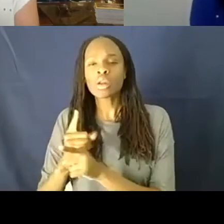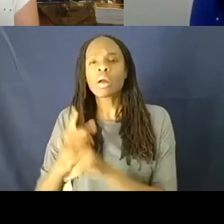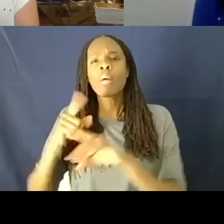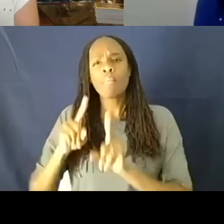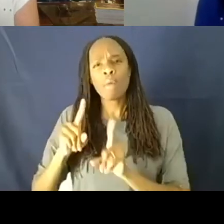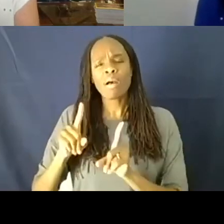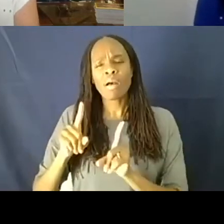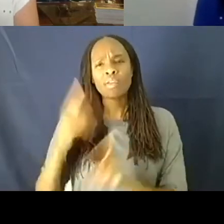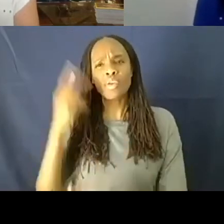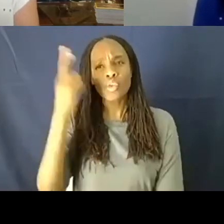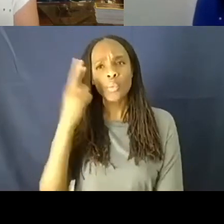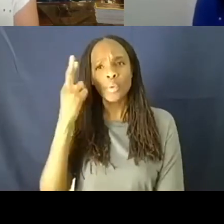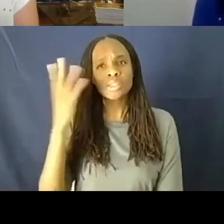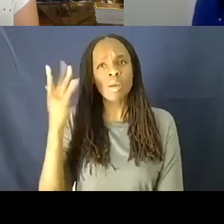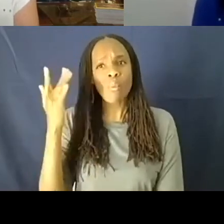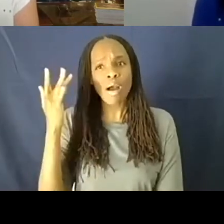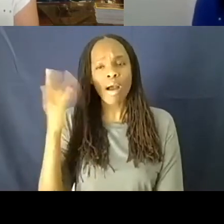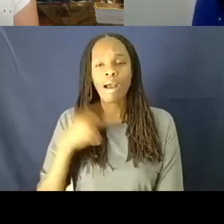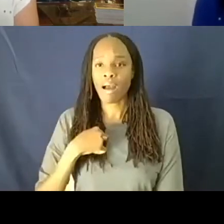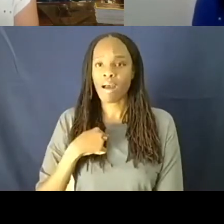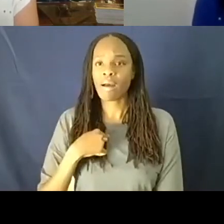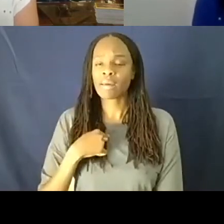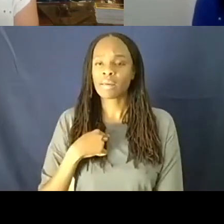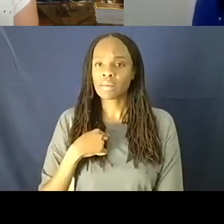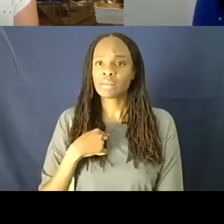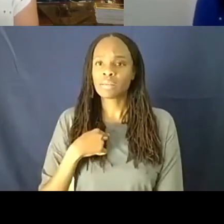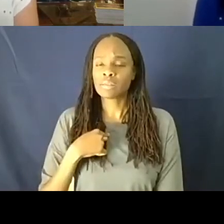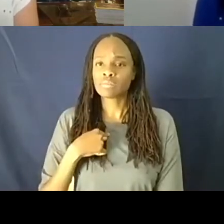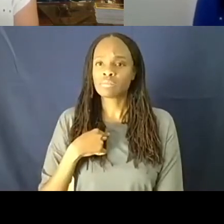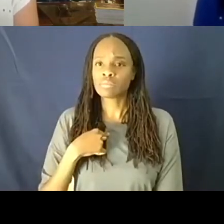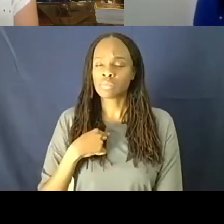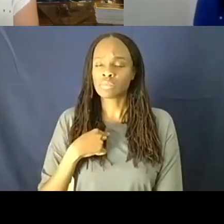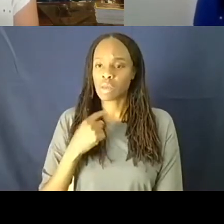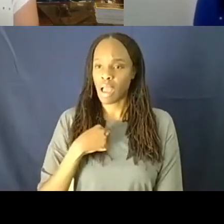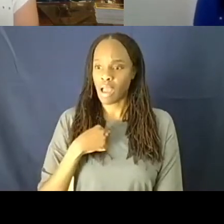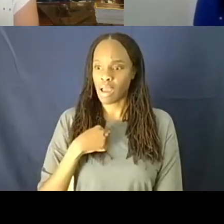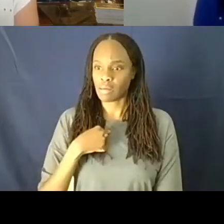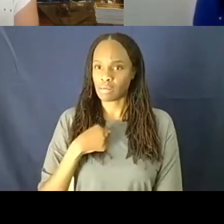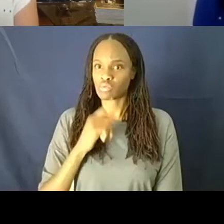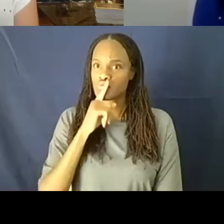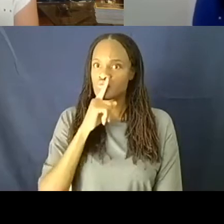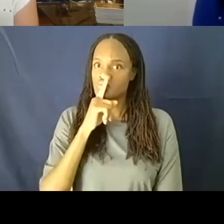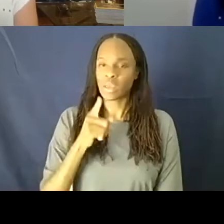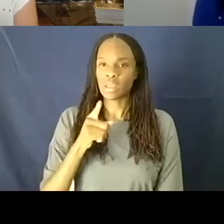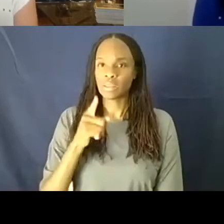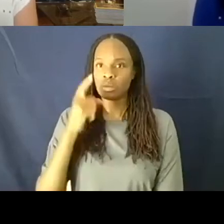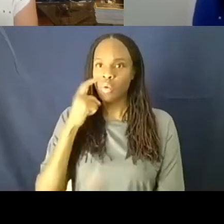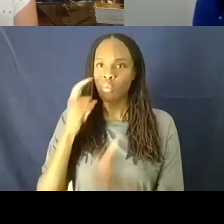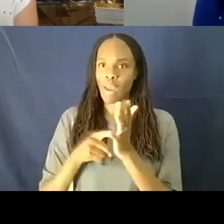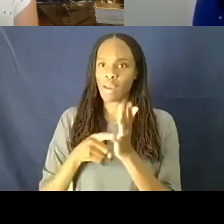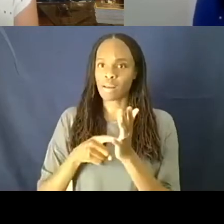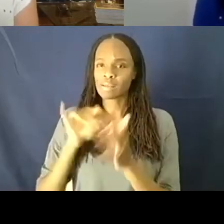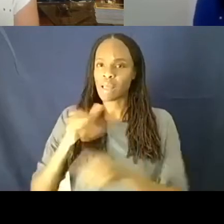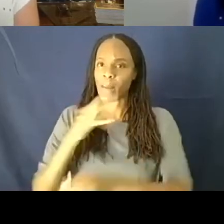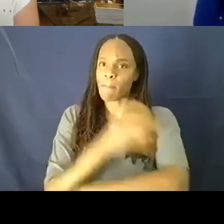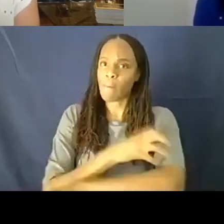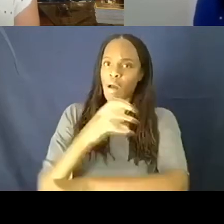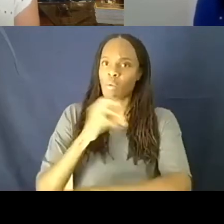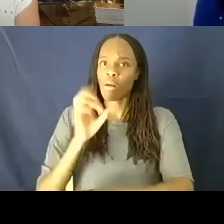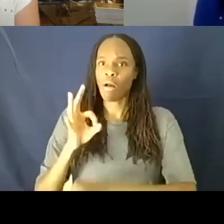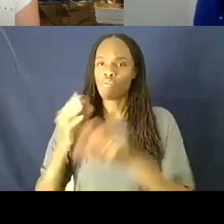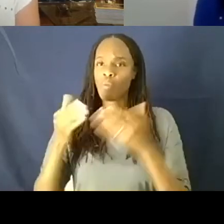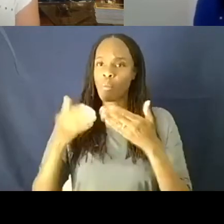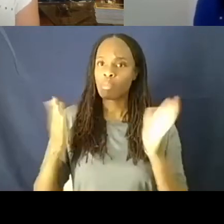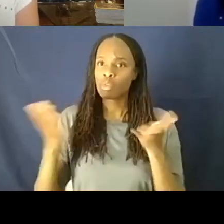why I grew to recognize the power of public service and eventually ended